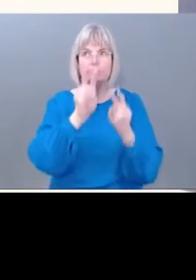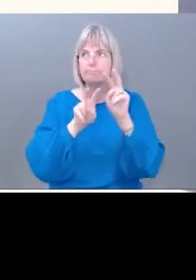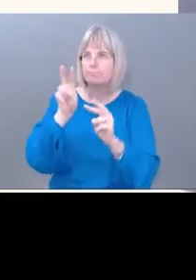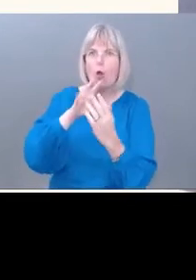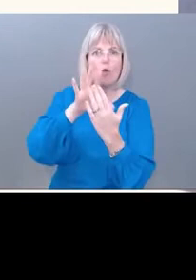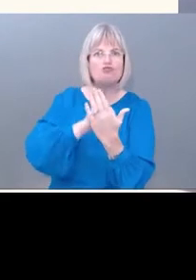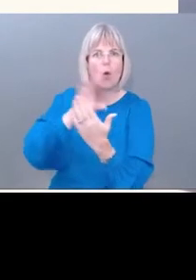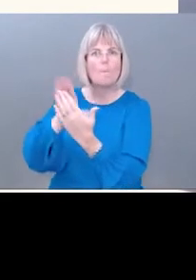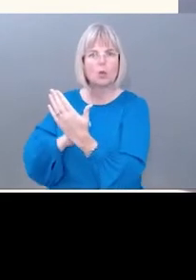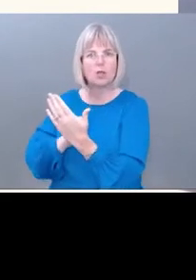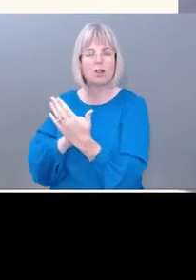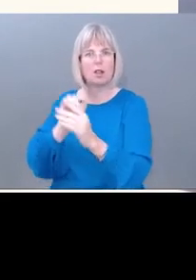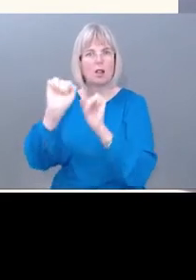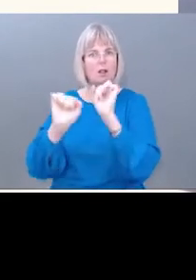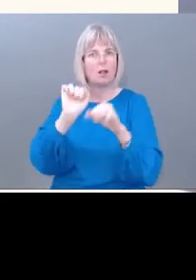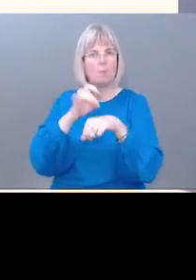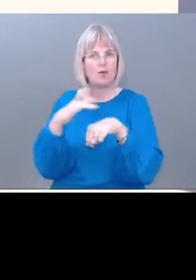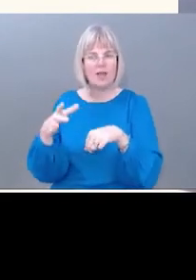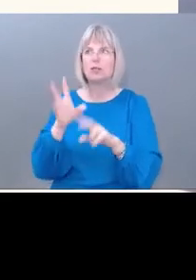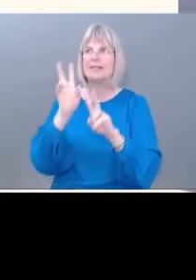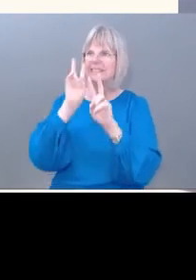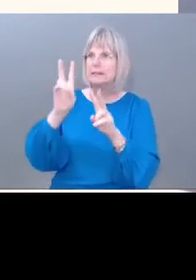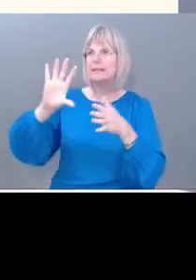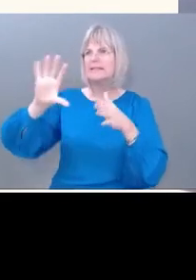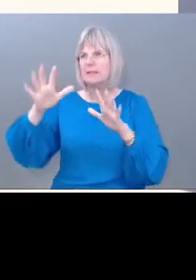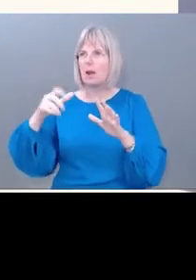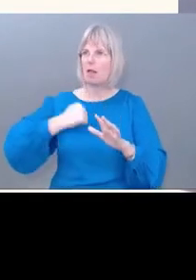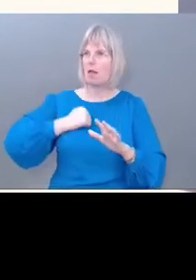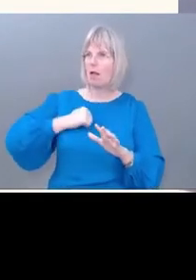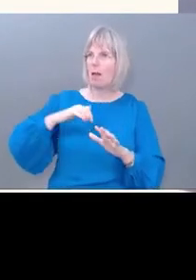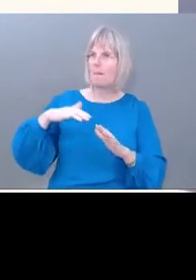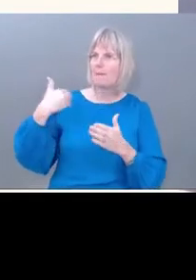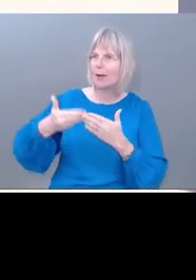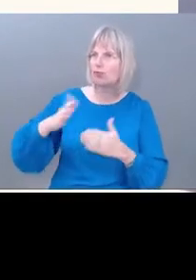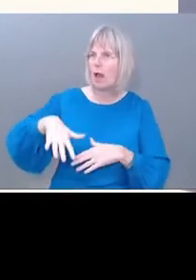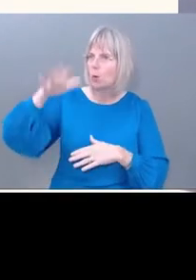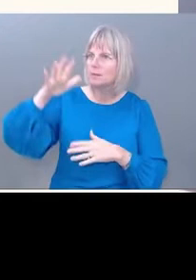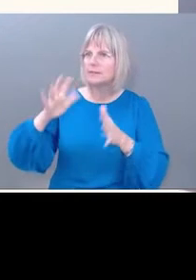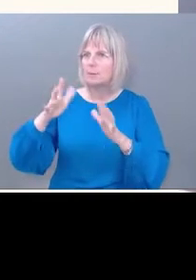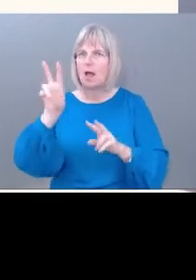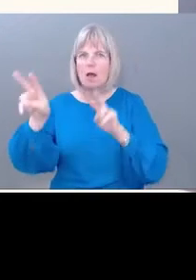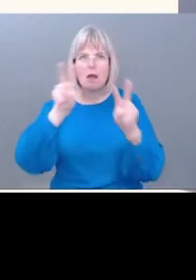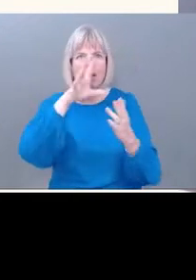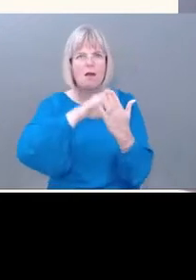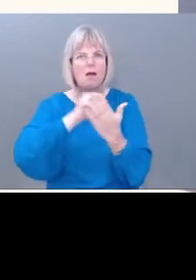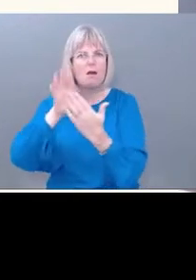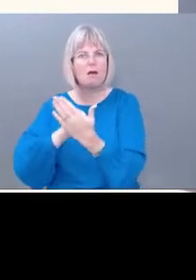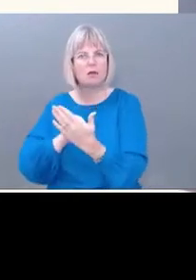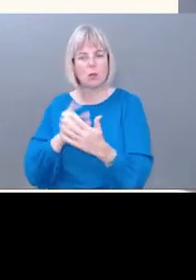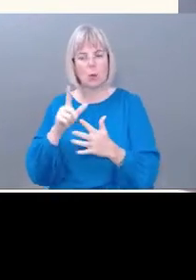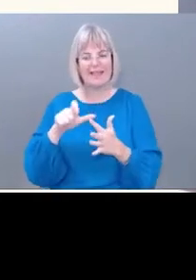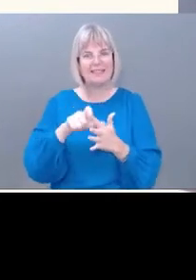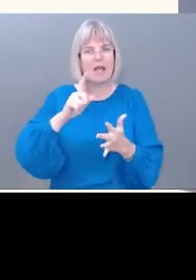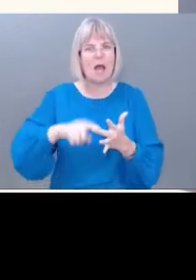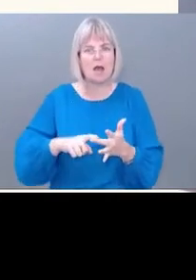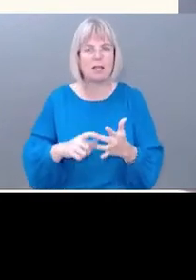profession, to see people from similar ethnic minority backgrounds. I guess, we're talking about EDI, so it's not just about race and ethnicity. I think it's,